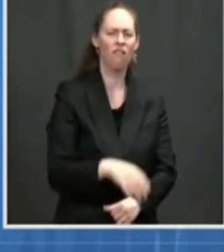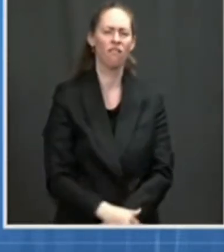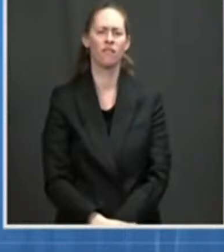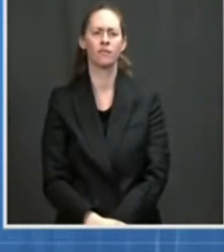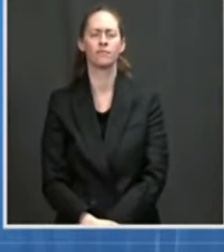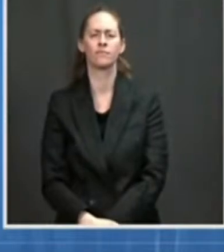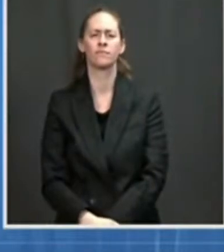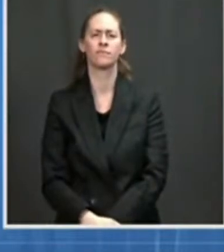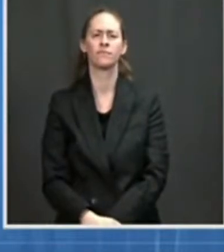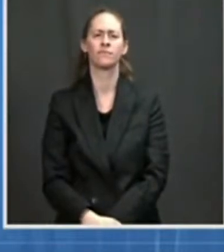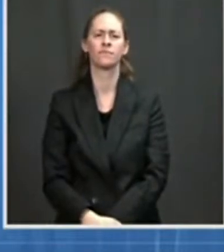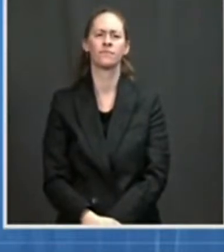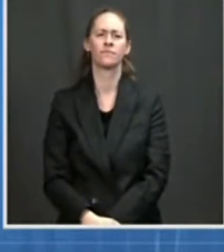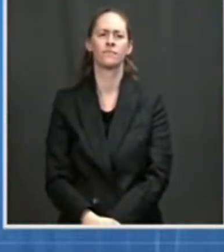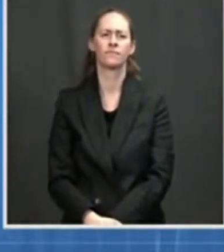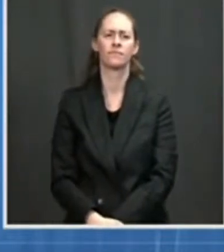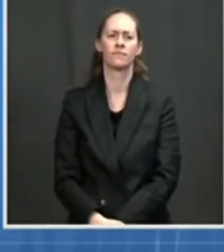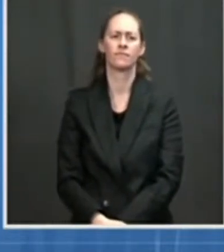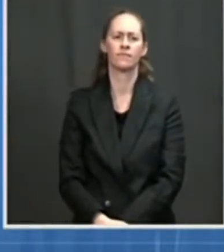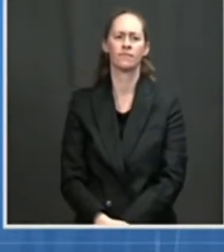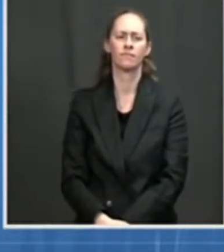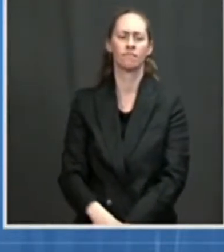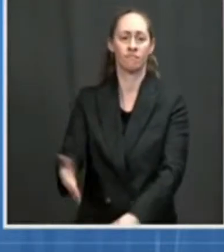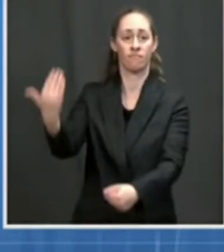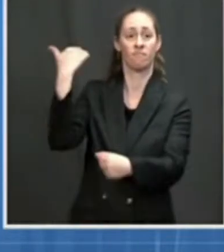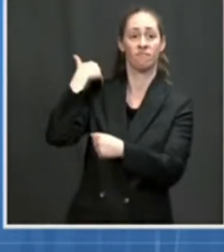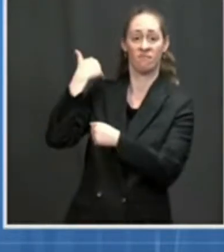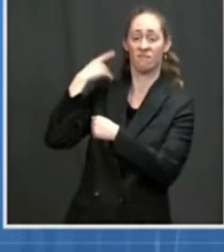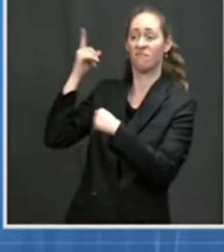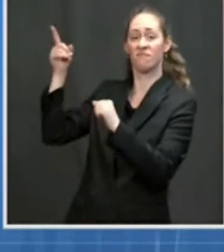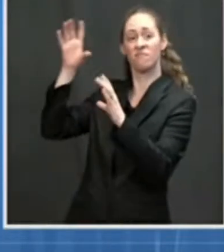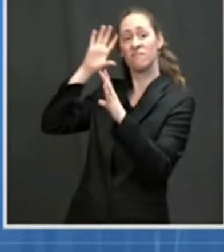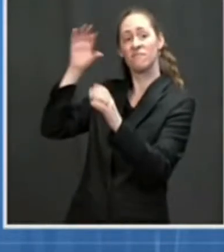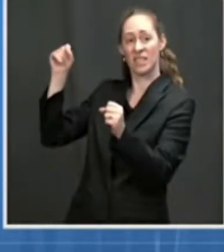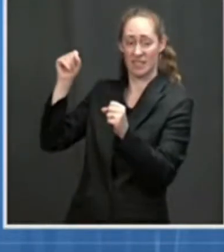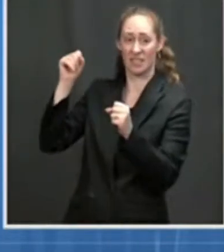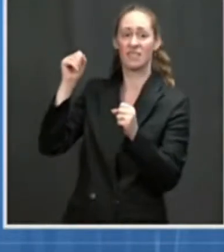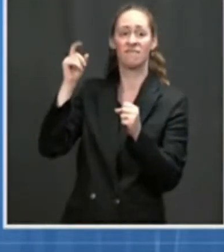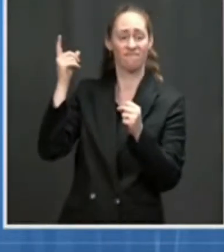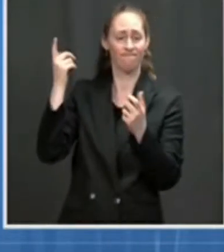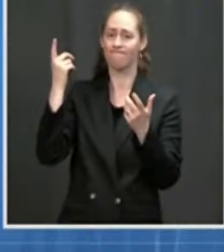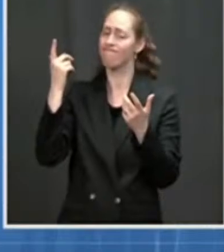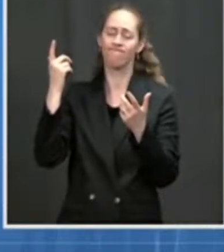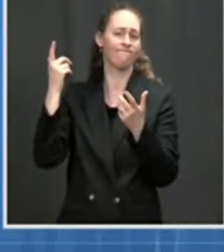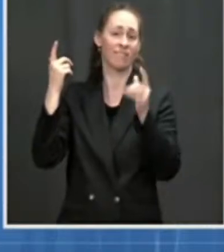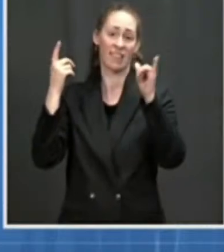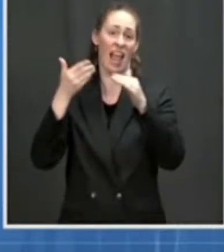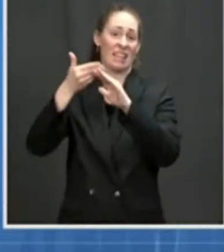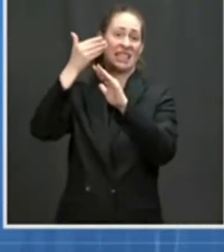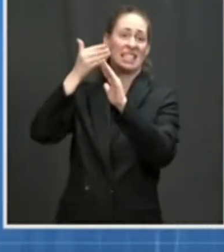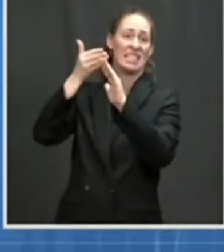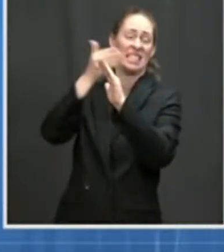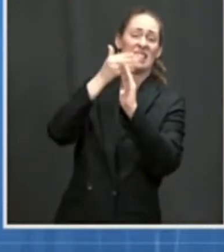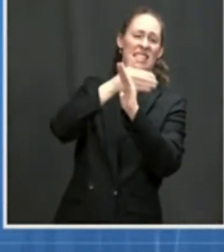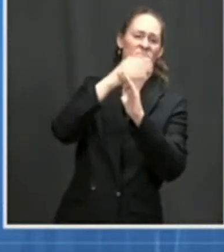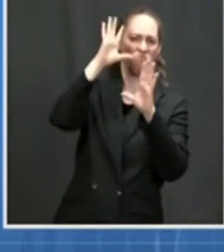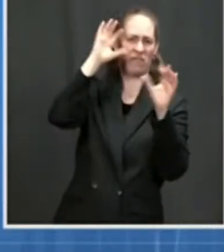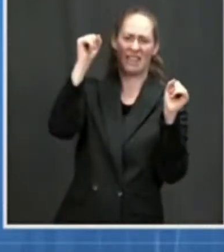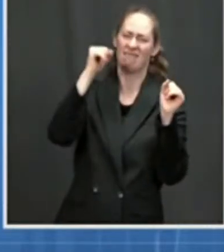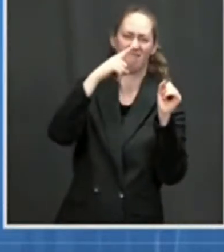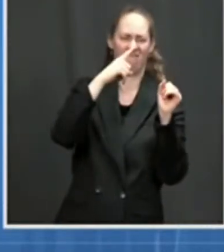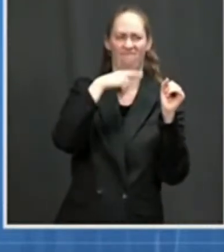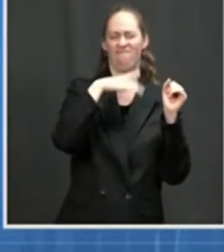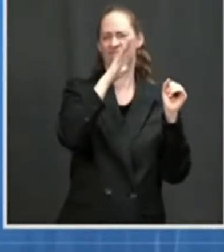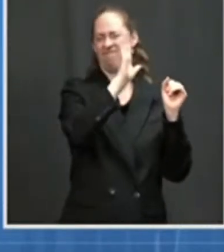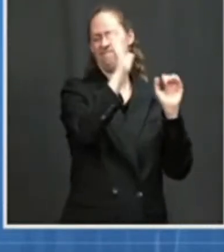prior administration prohibited that type of export. We've lifted that, and just to review